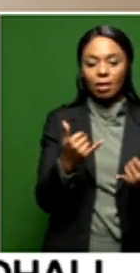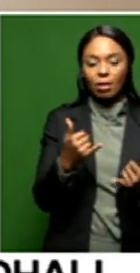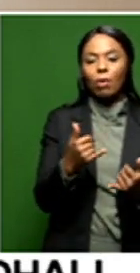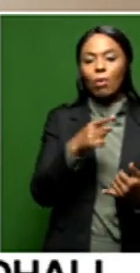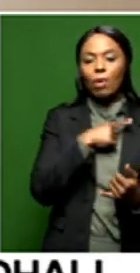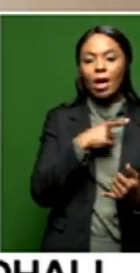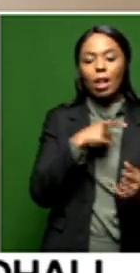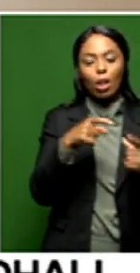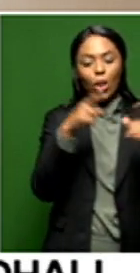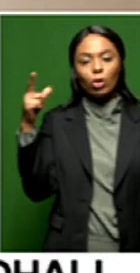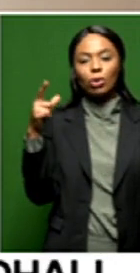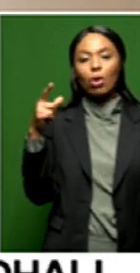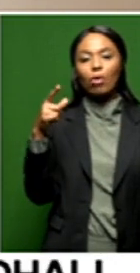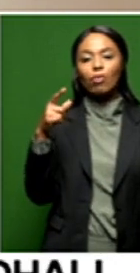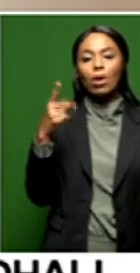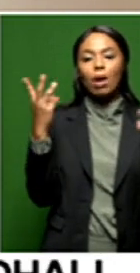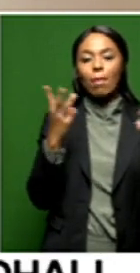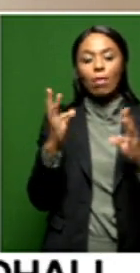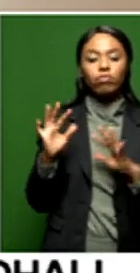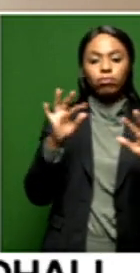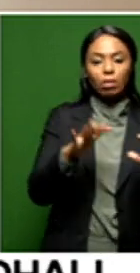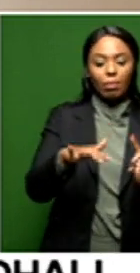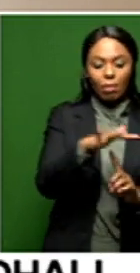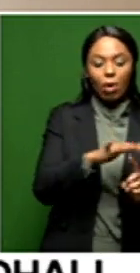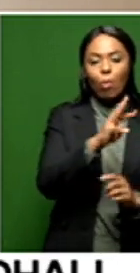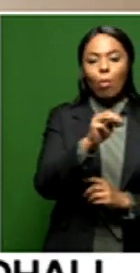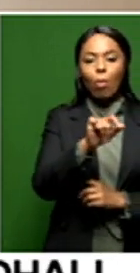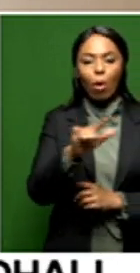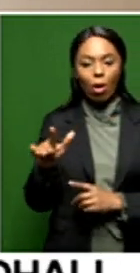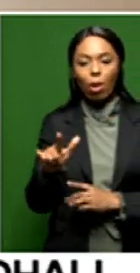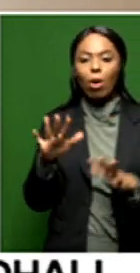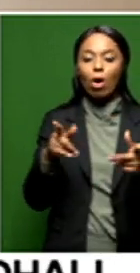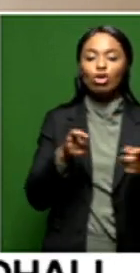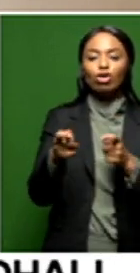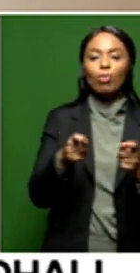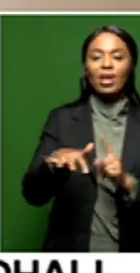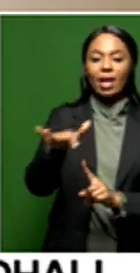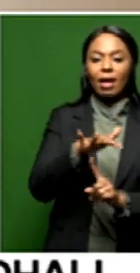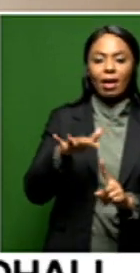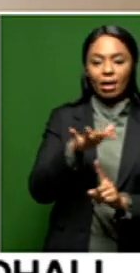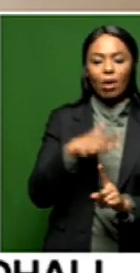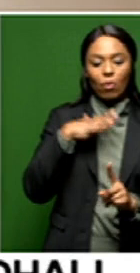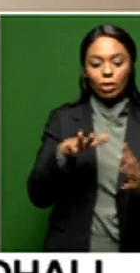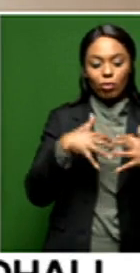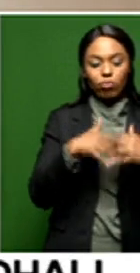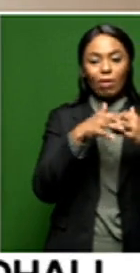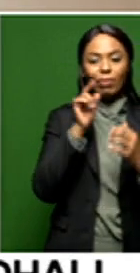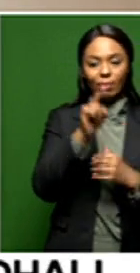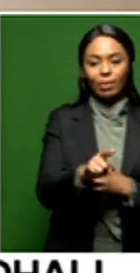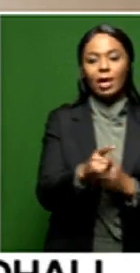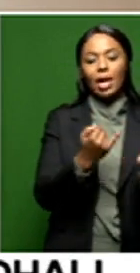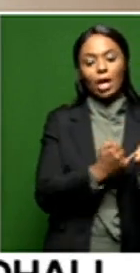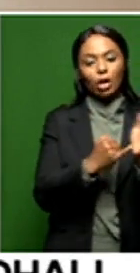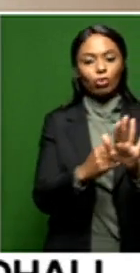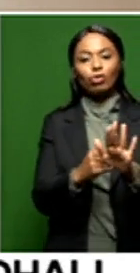customers and shoppers in the area. So that's our initial project. But we are looking to introduce it into other